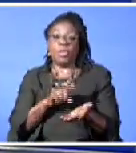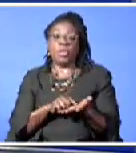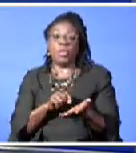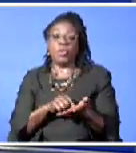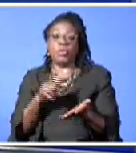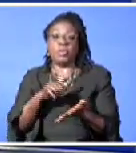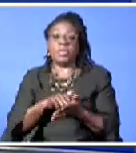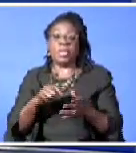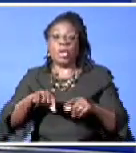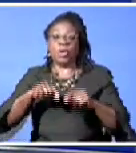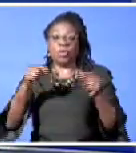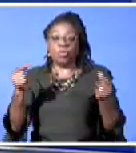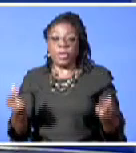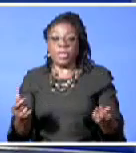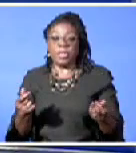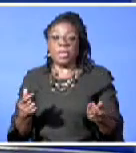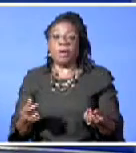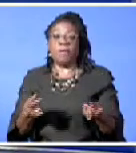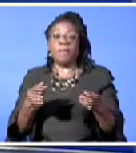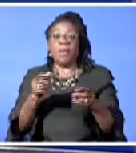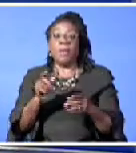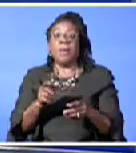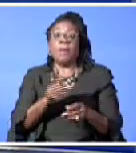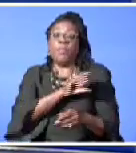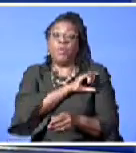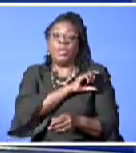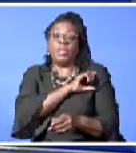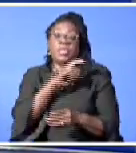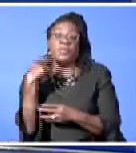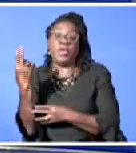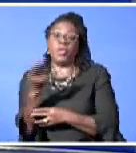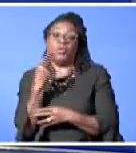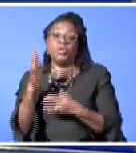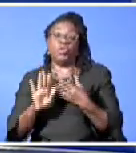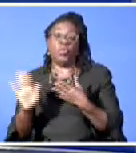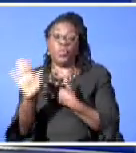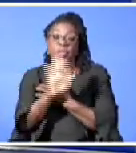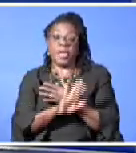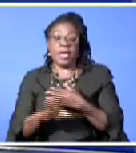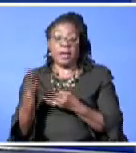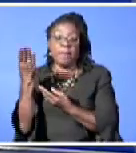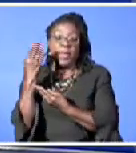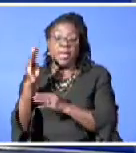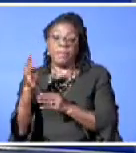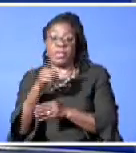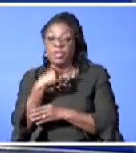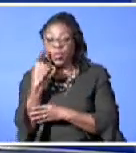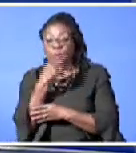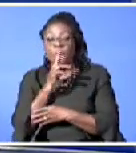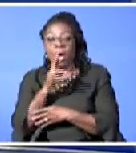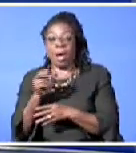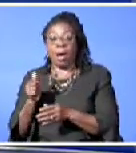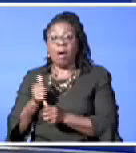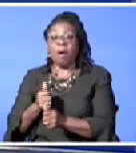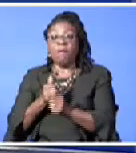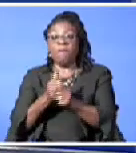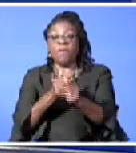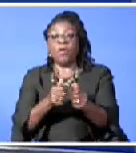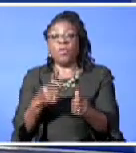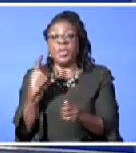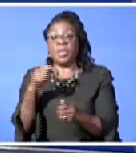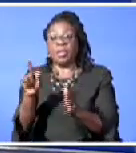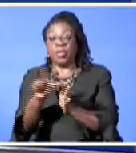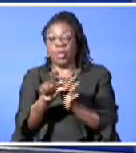that a great deal of manpower is being used to protect Bahamians who are adhering to the emergency orders and